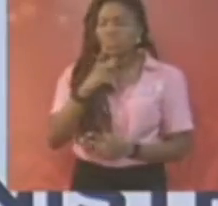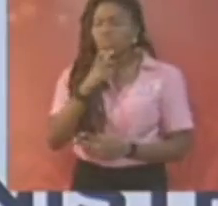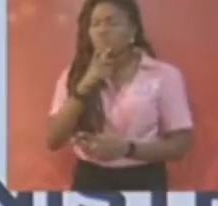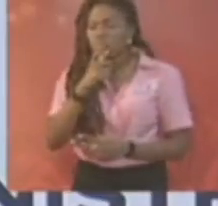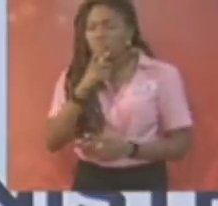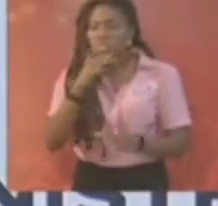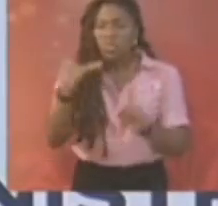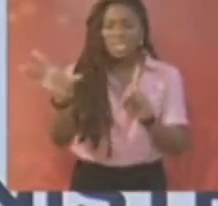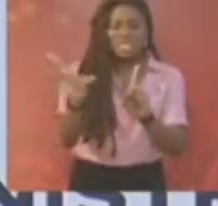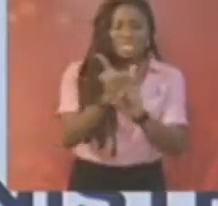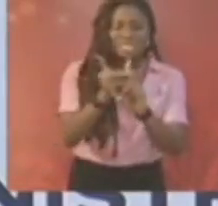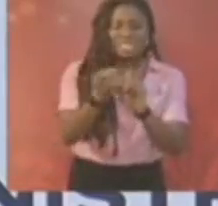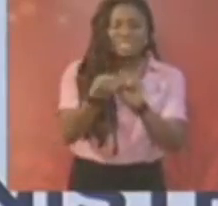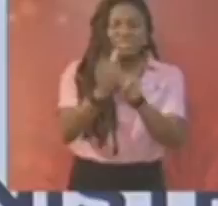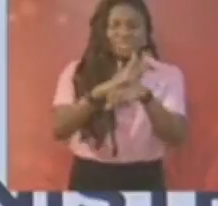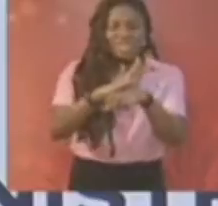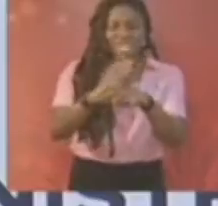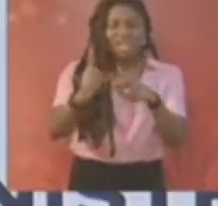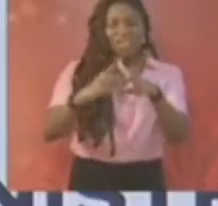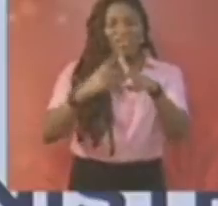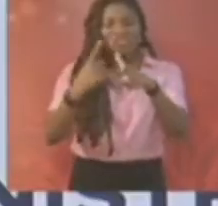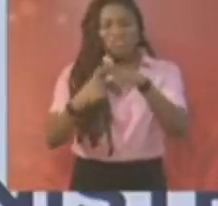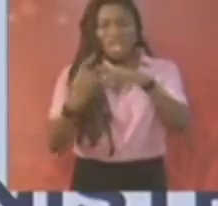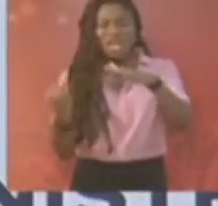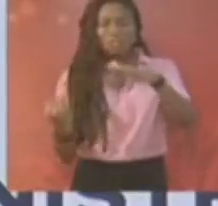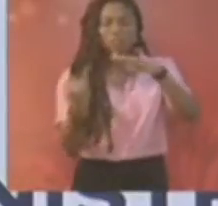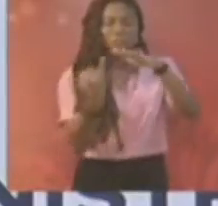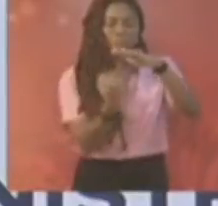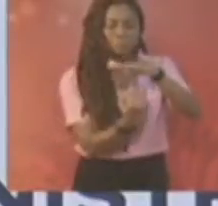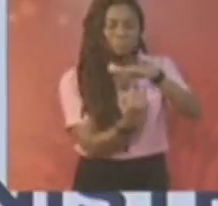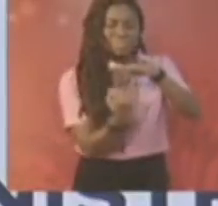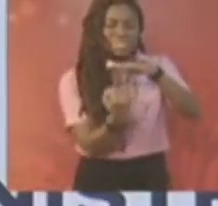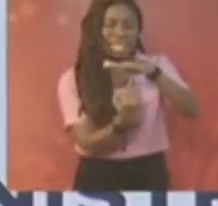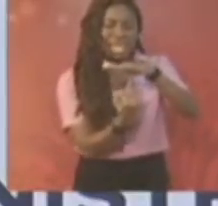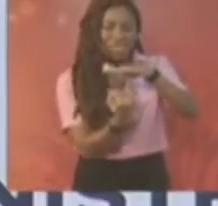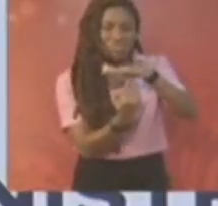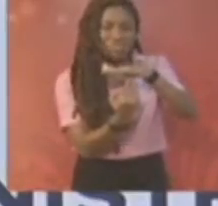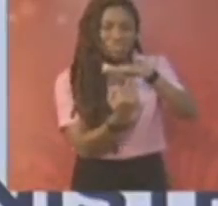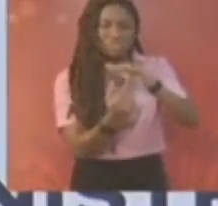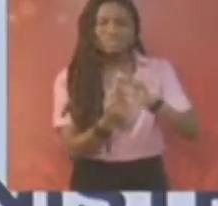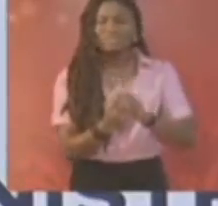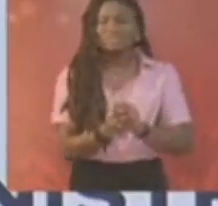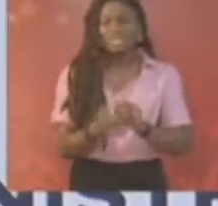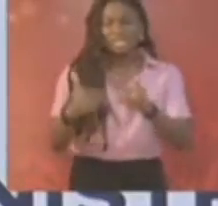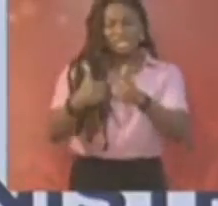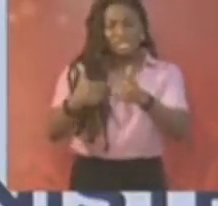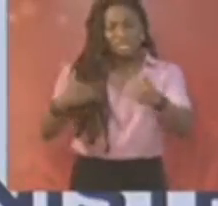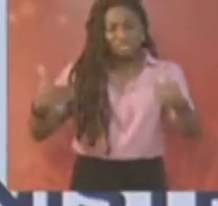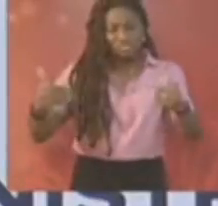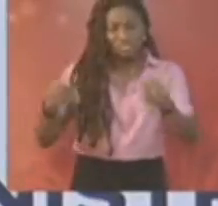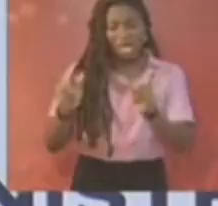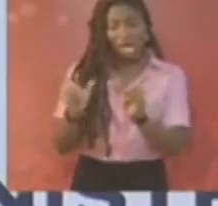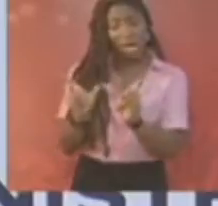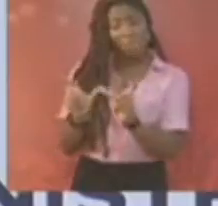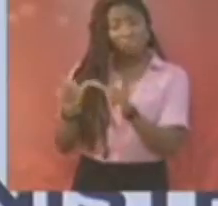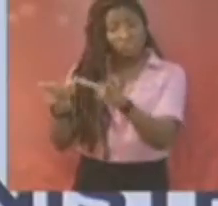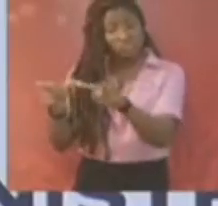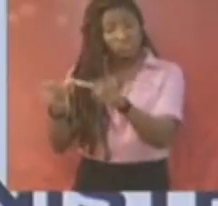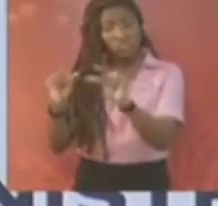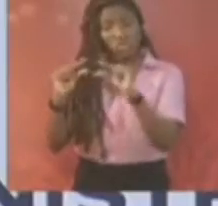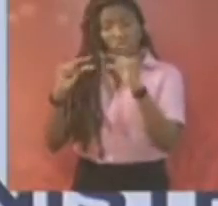exposed, of isolation of those who may have been exposed where it is possible, quarantine of the groups